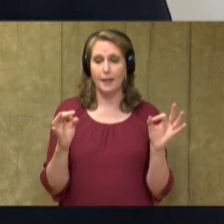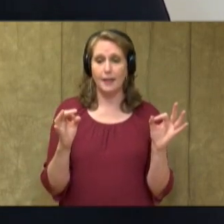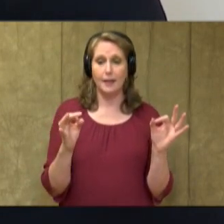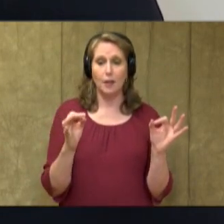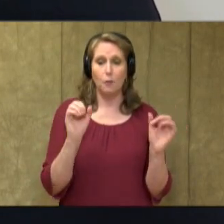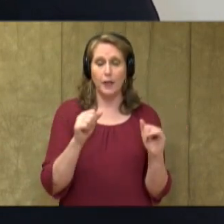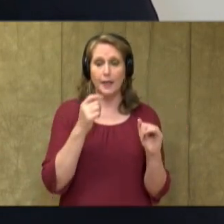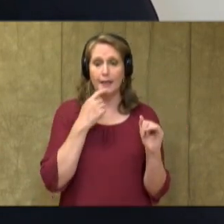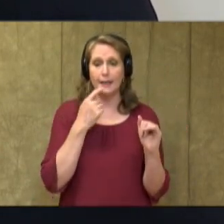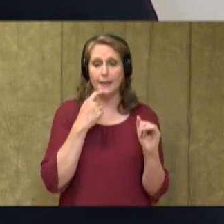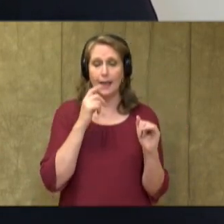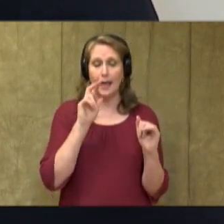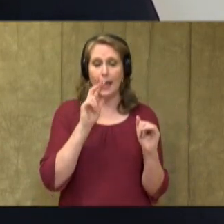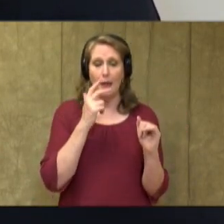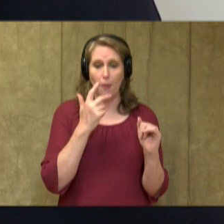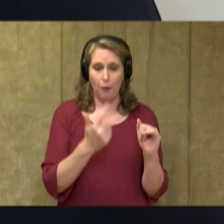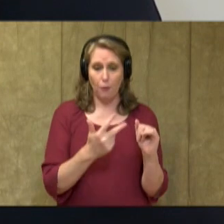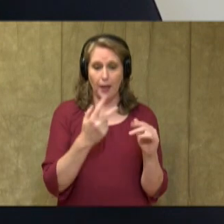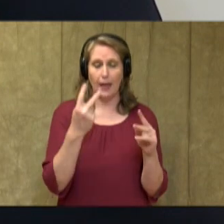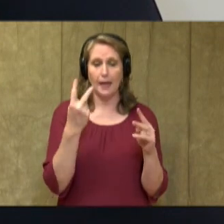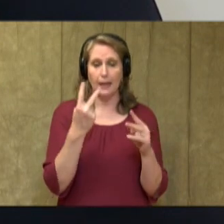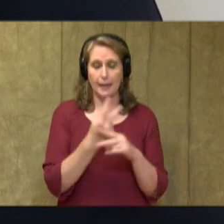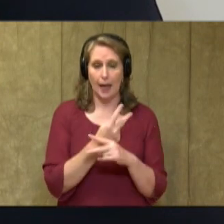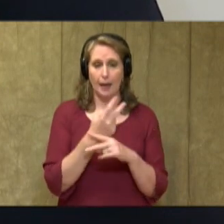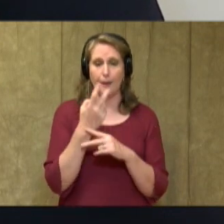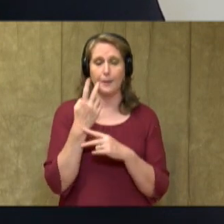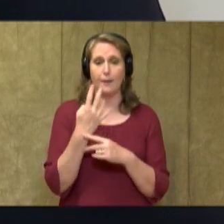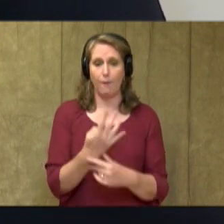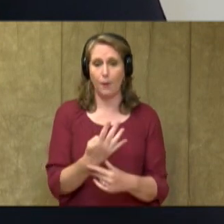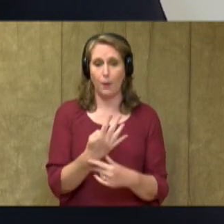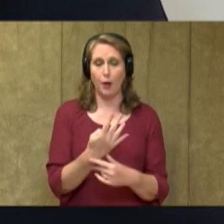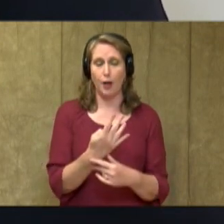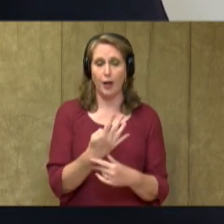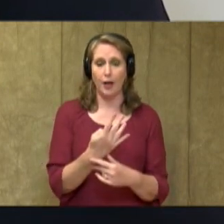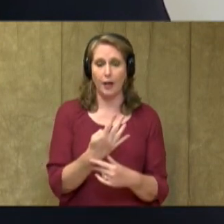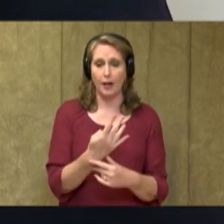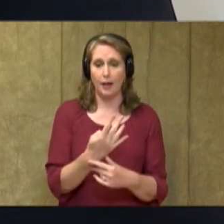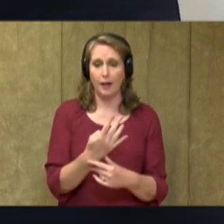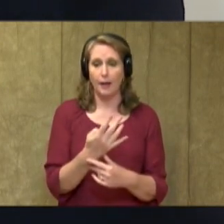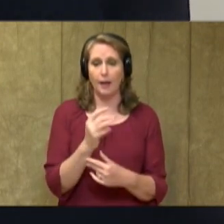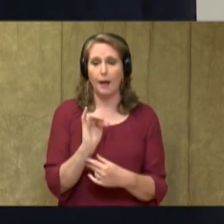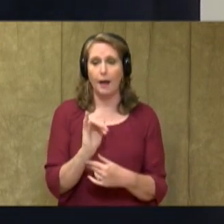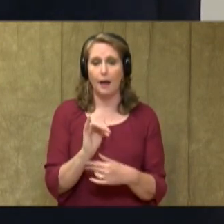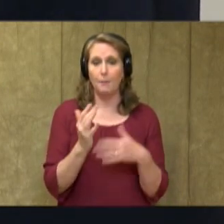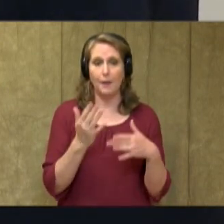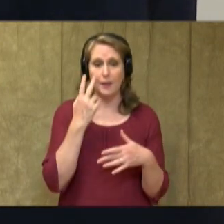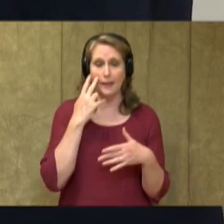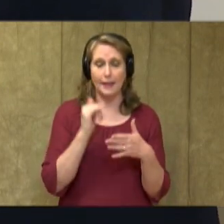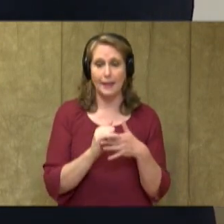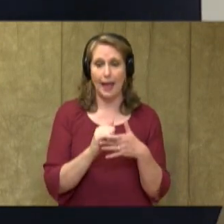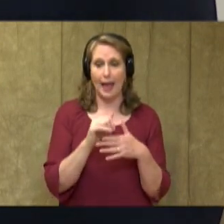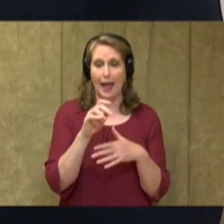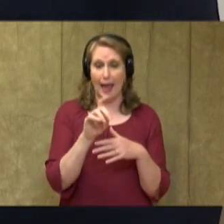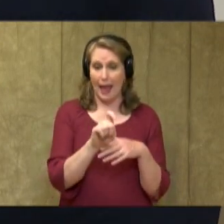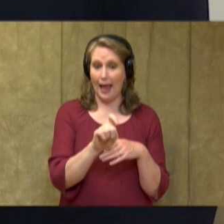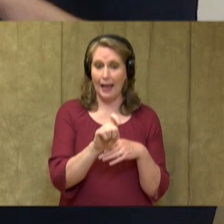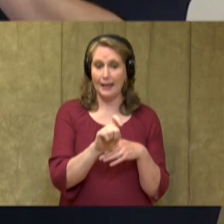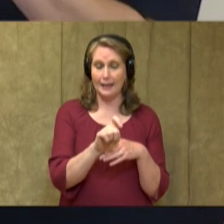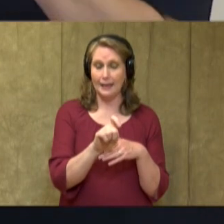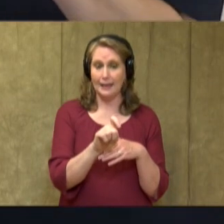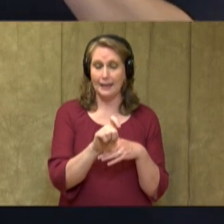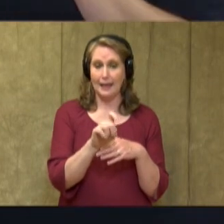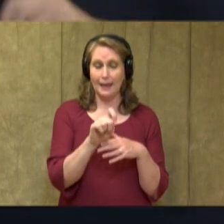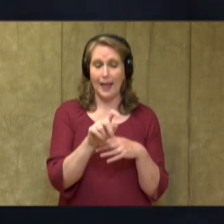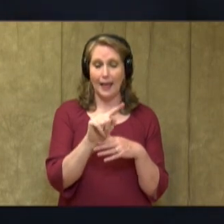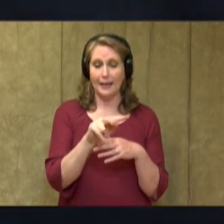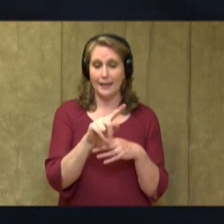we could say 3 times 4. Oh, you might have seen that X right there, that little